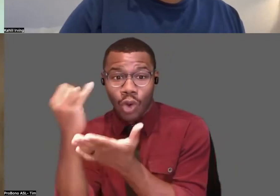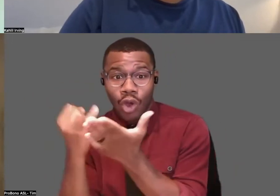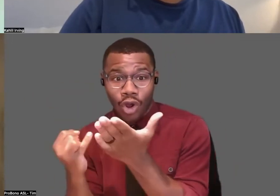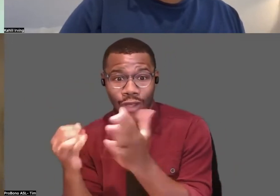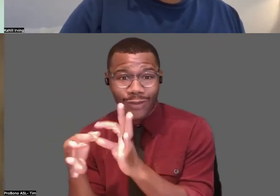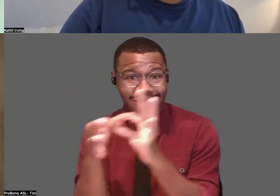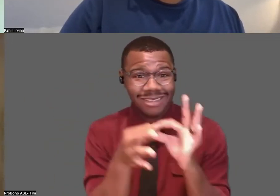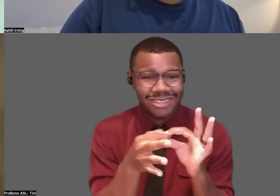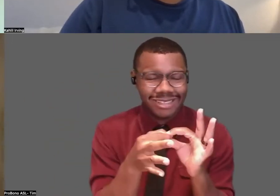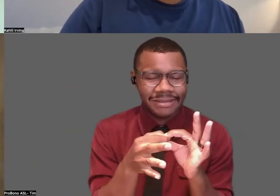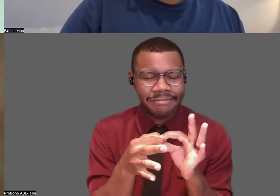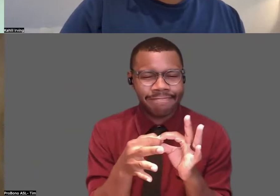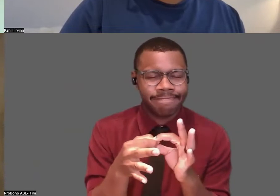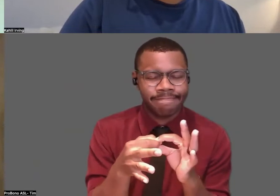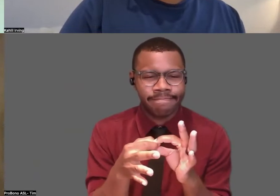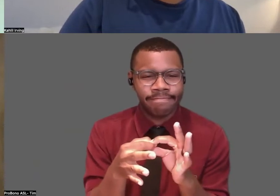about